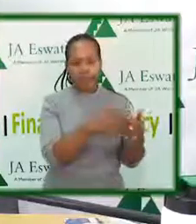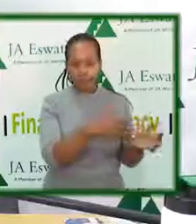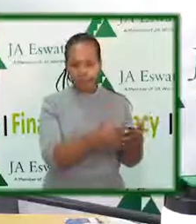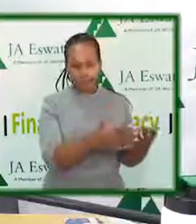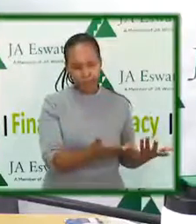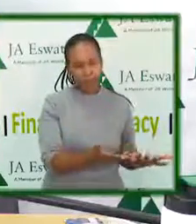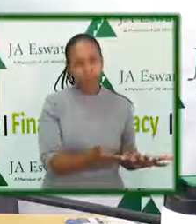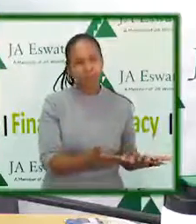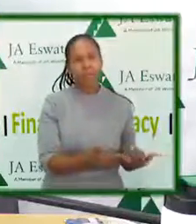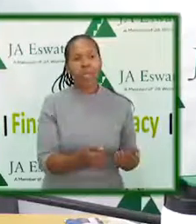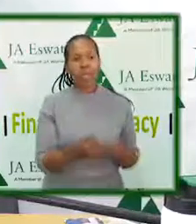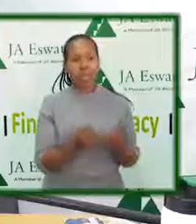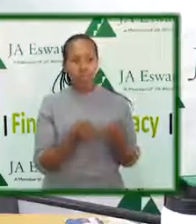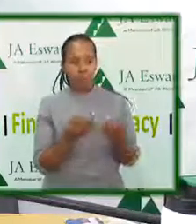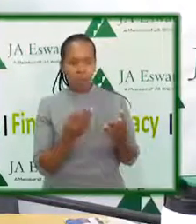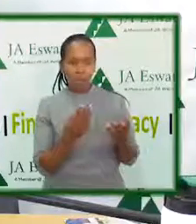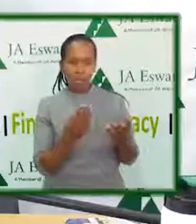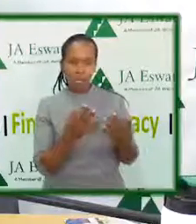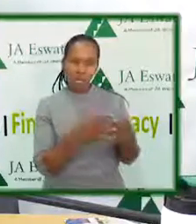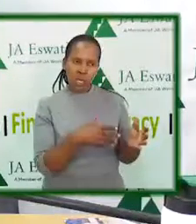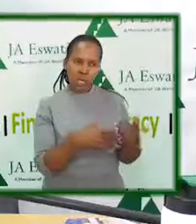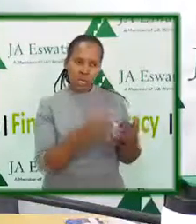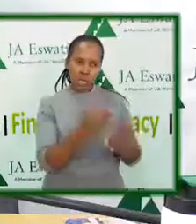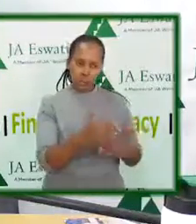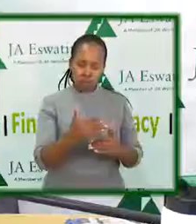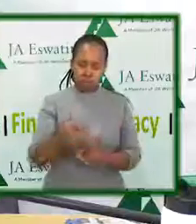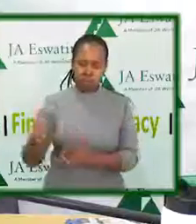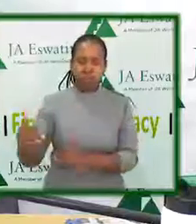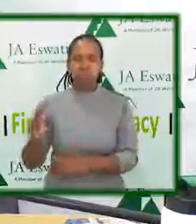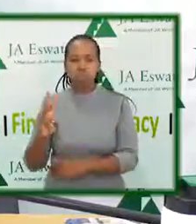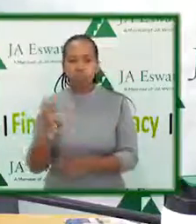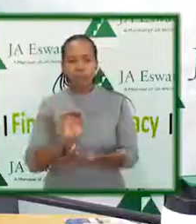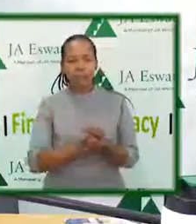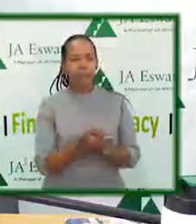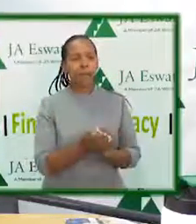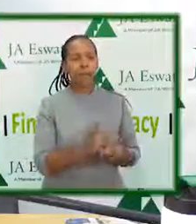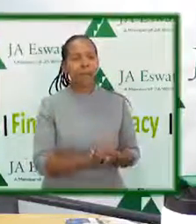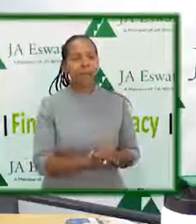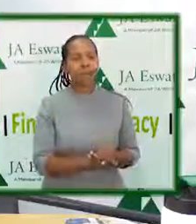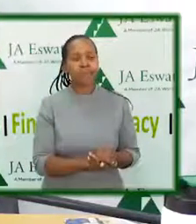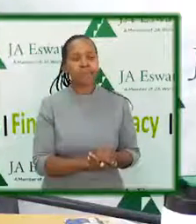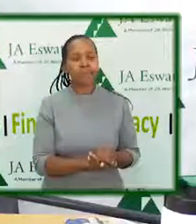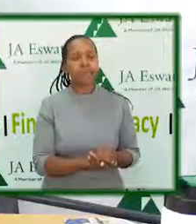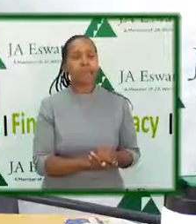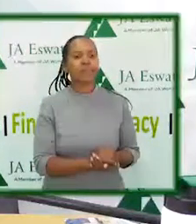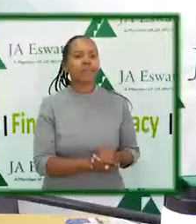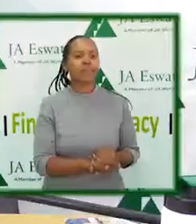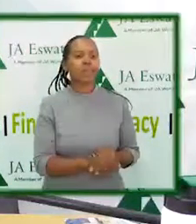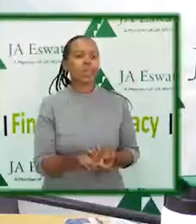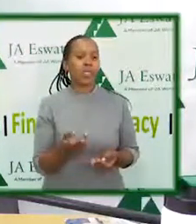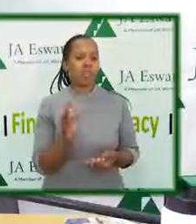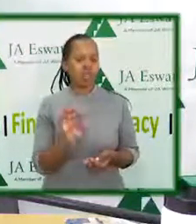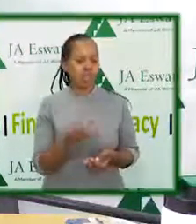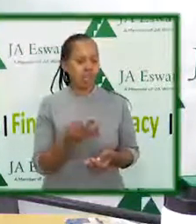are going to be able to produce from the material we have bought, and at how many units we